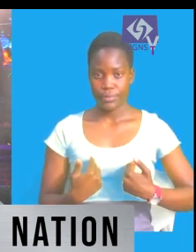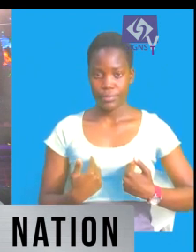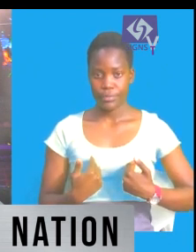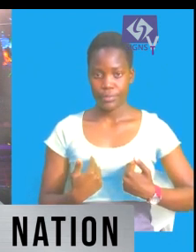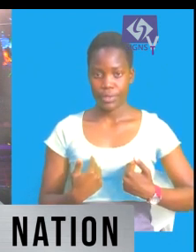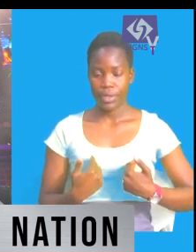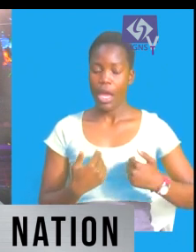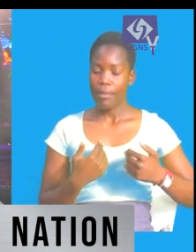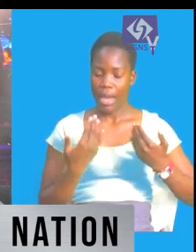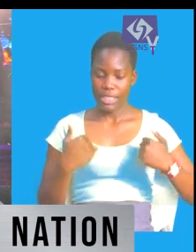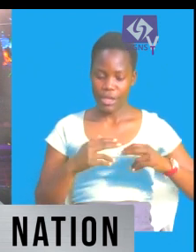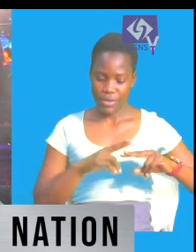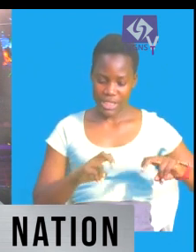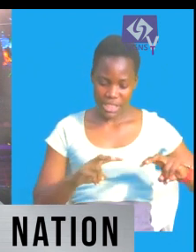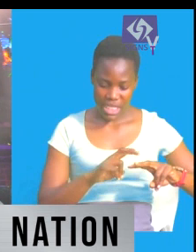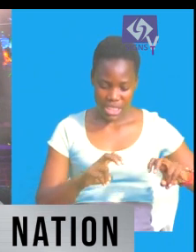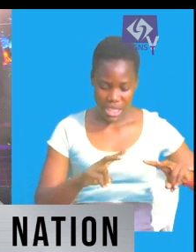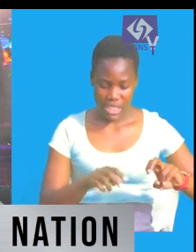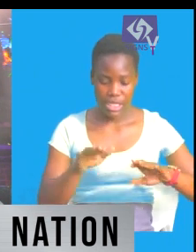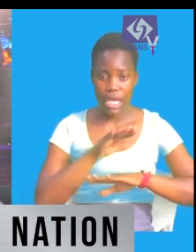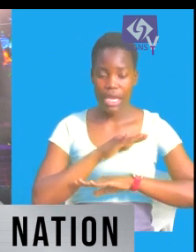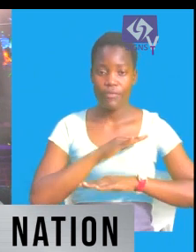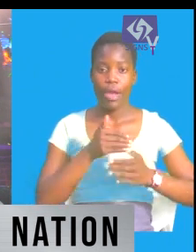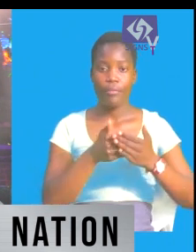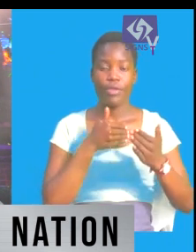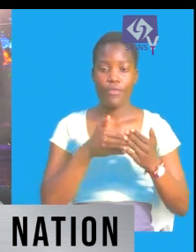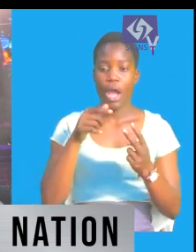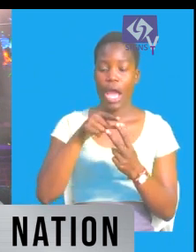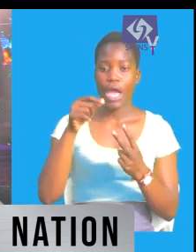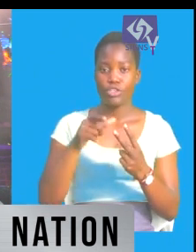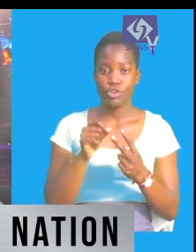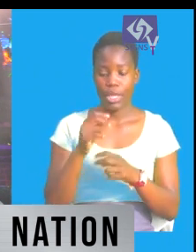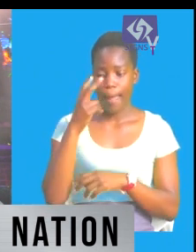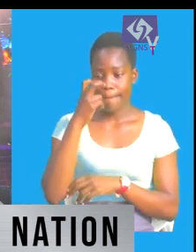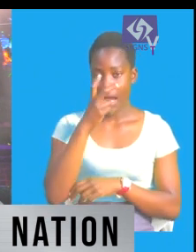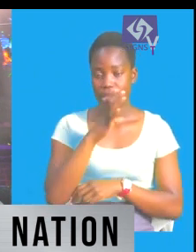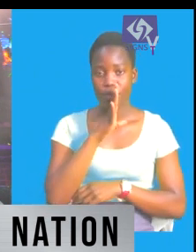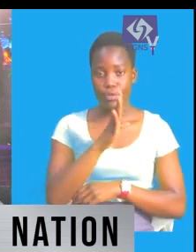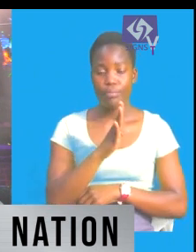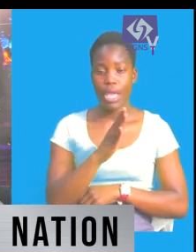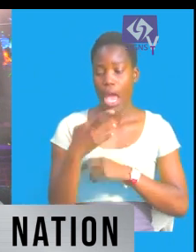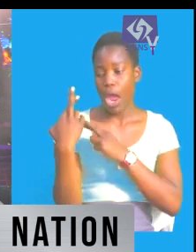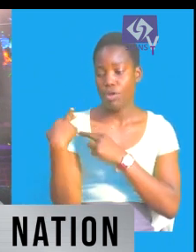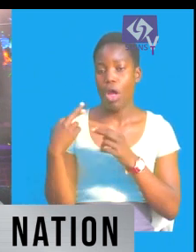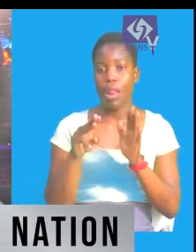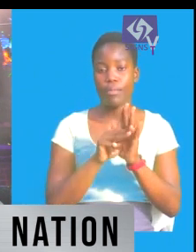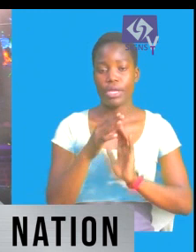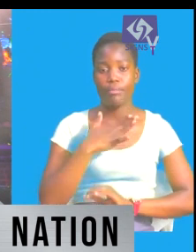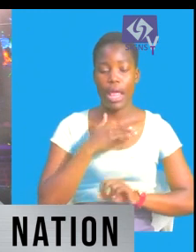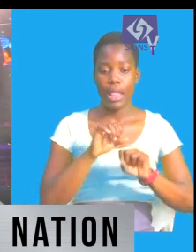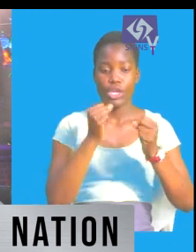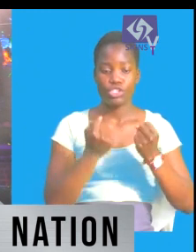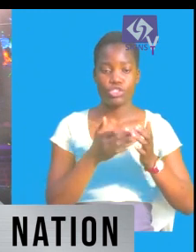enough, I did a lot of research. Yes. Before I chose her to be my role model and my social engineer for